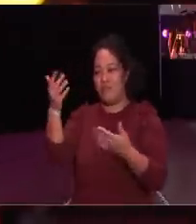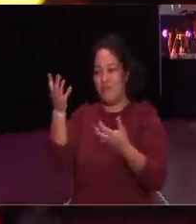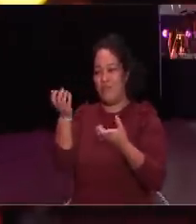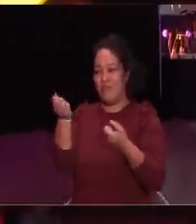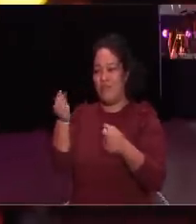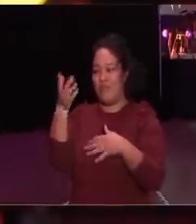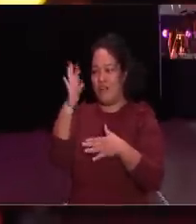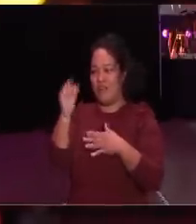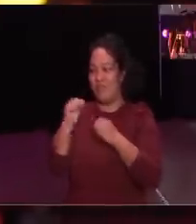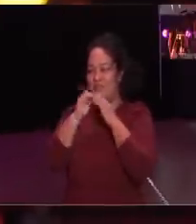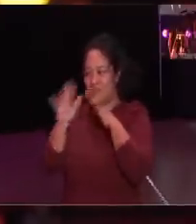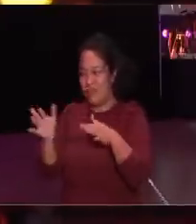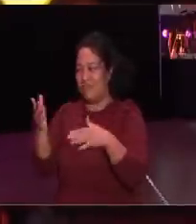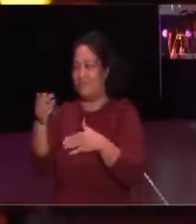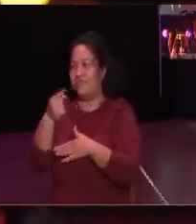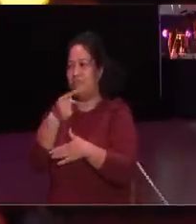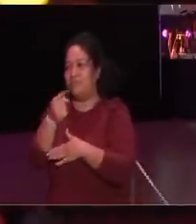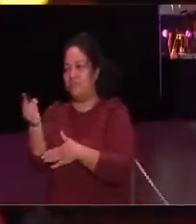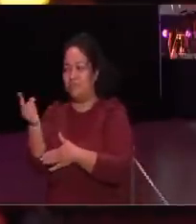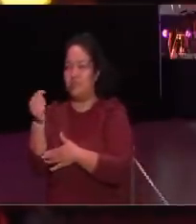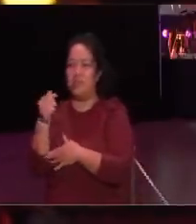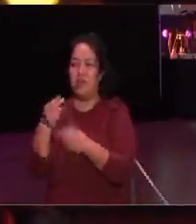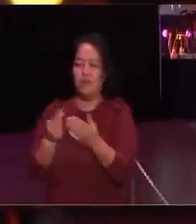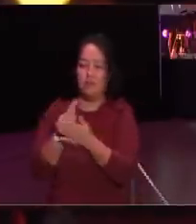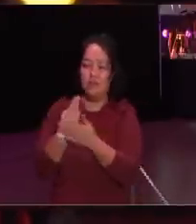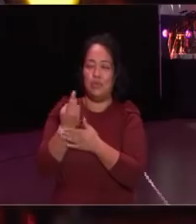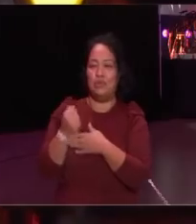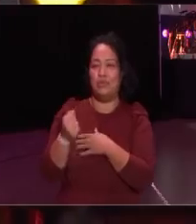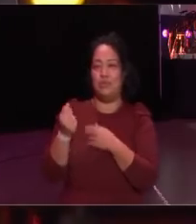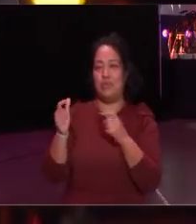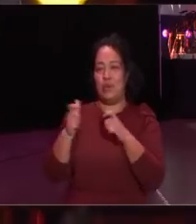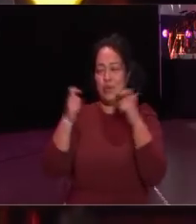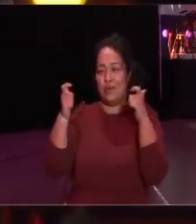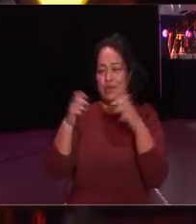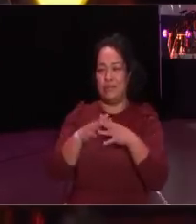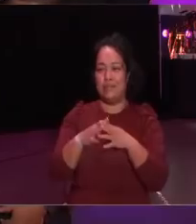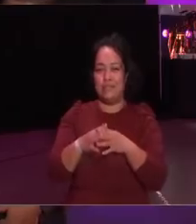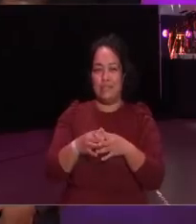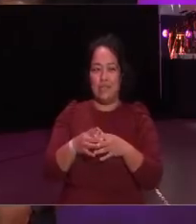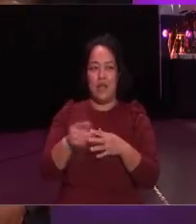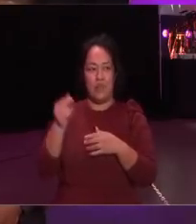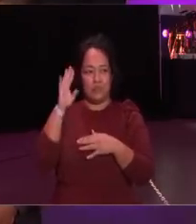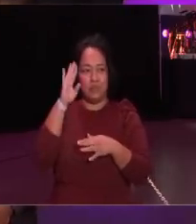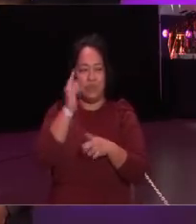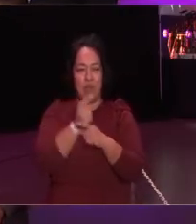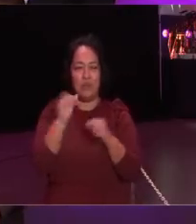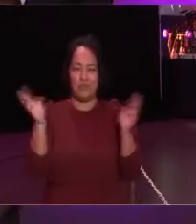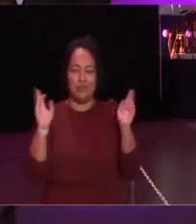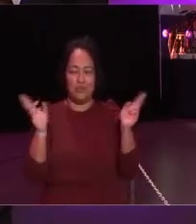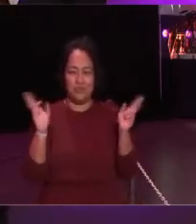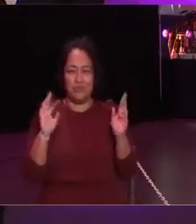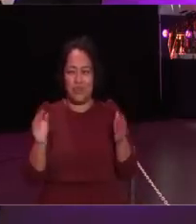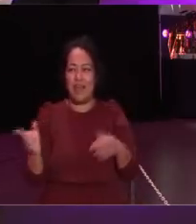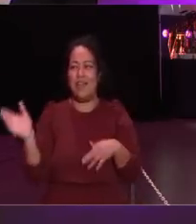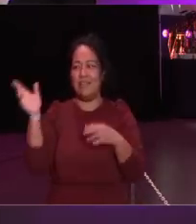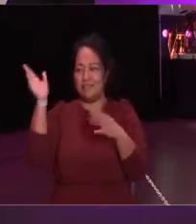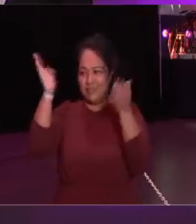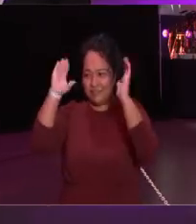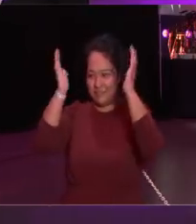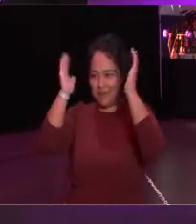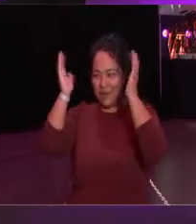want God to bless them and use them greatly. Amados hermanos, estamos listos para oír la palabra de Dios. Brothers, we are ready to hear the word of the Lord.